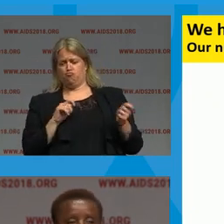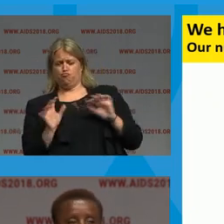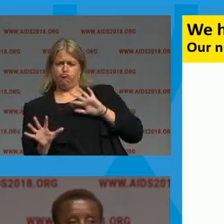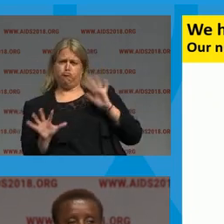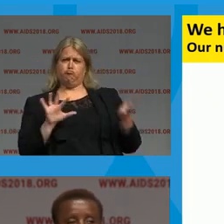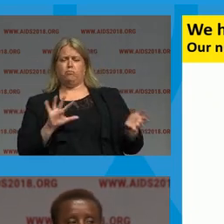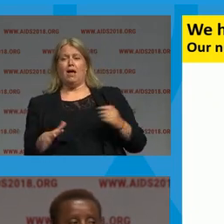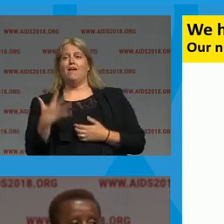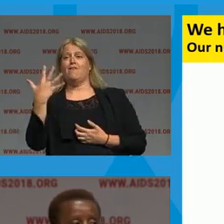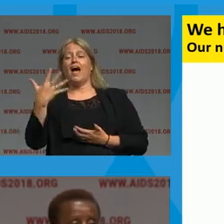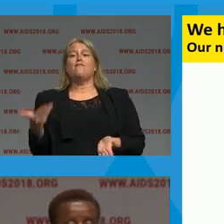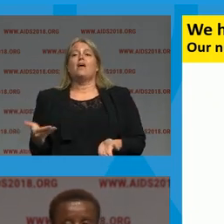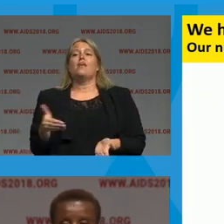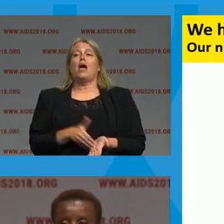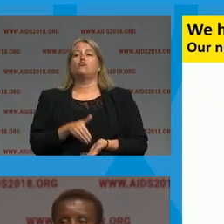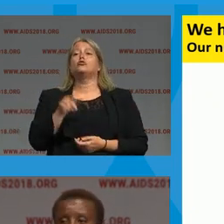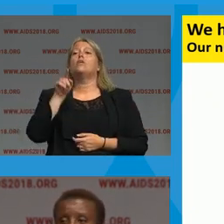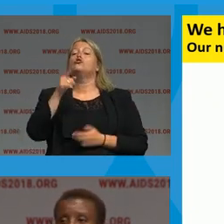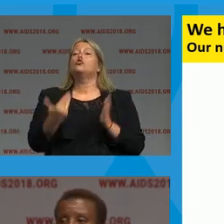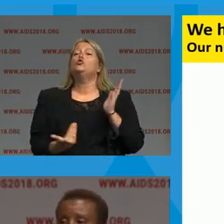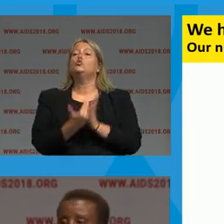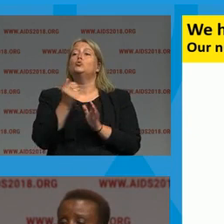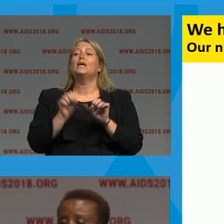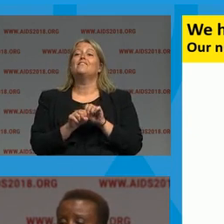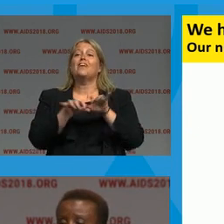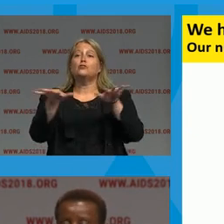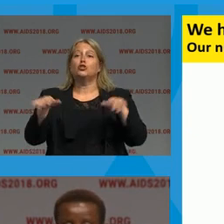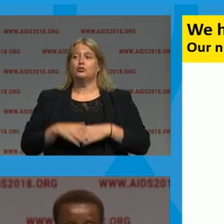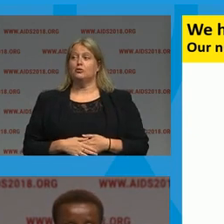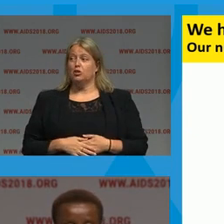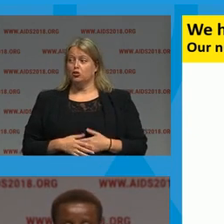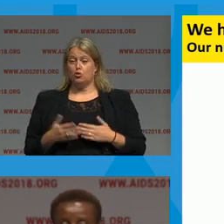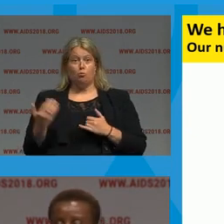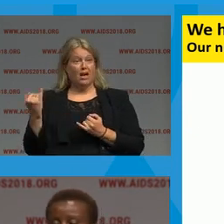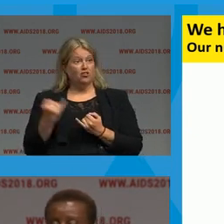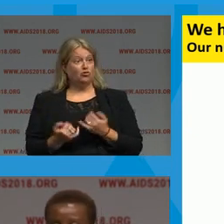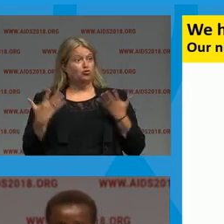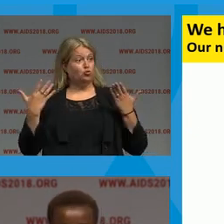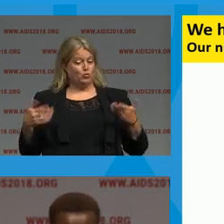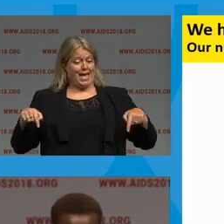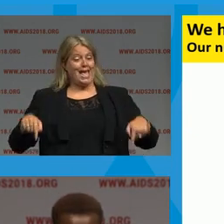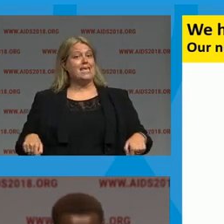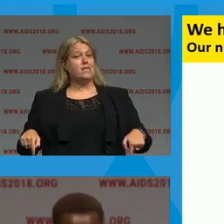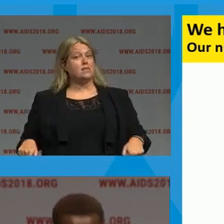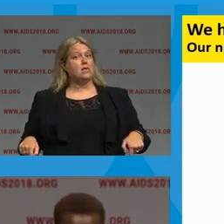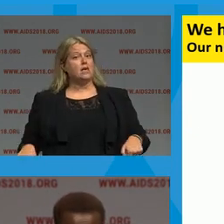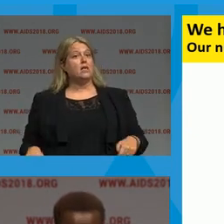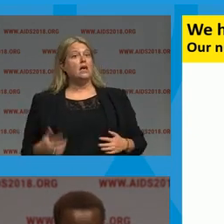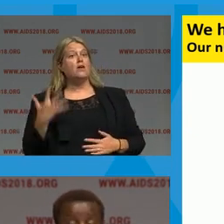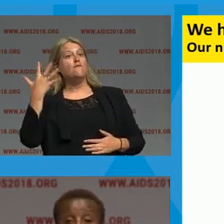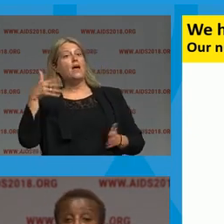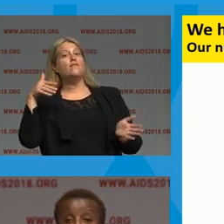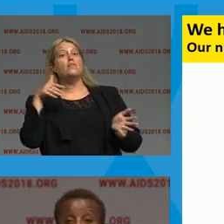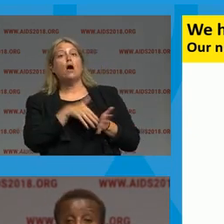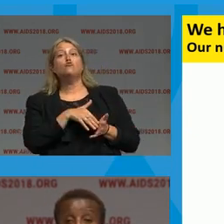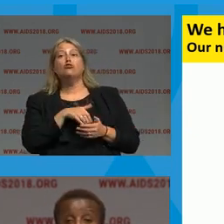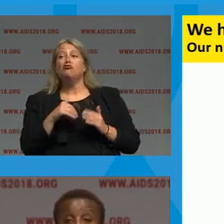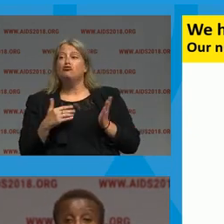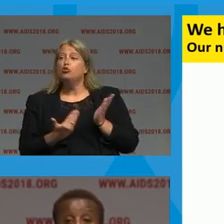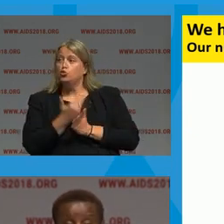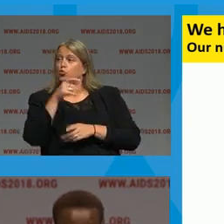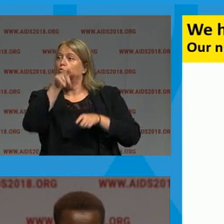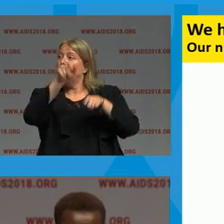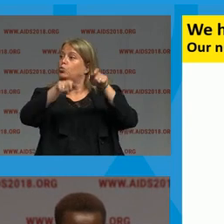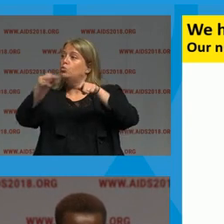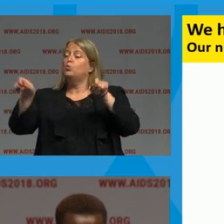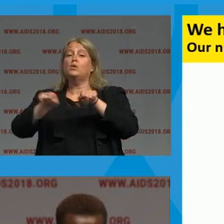to about 5,000 new infections. So as we sit here by the end of today, we shall have 5,000 new infections